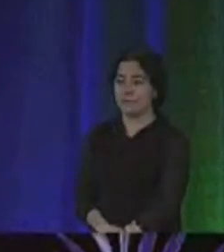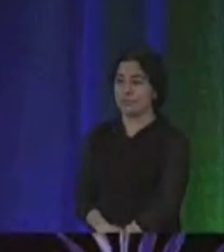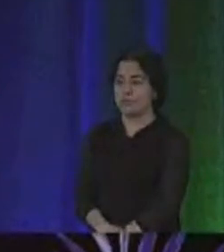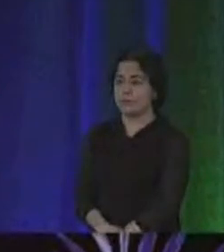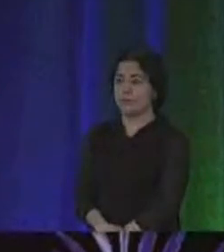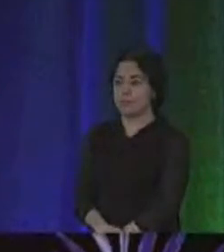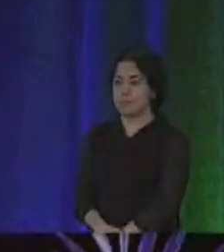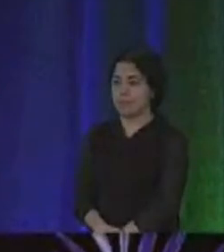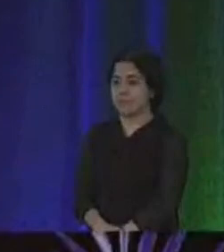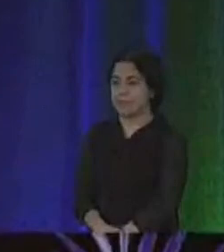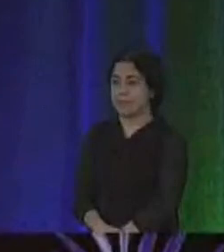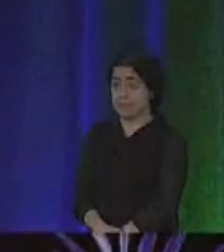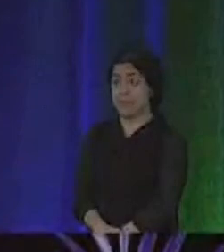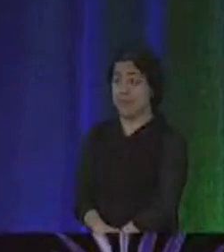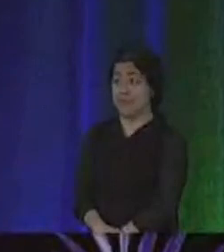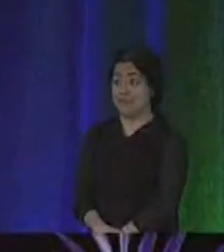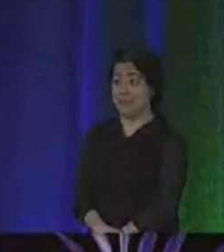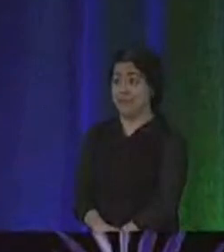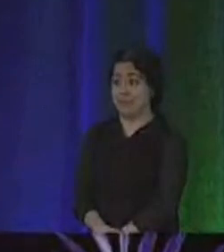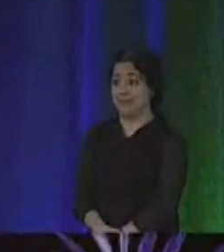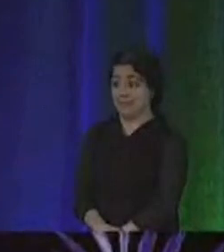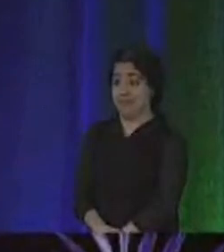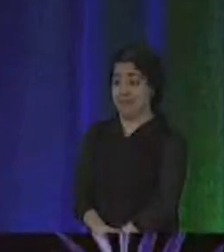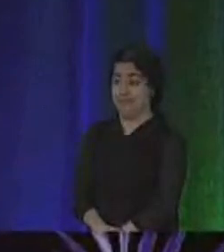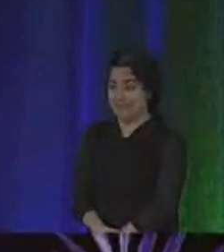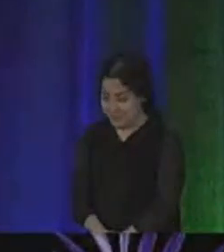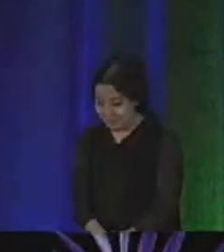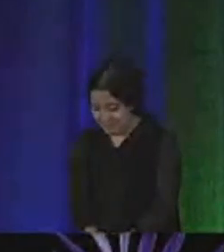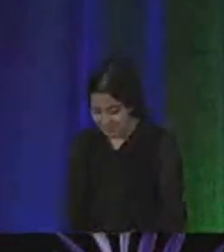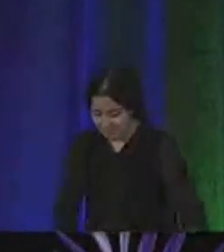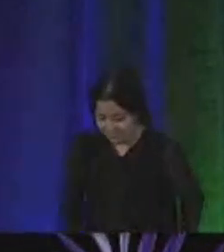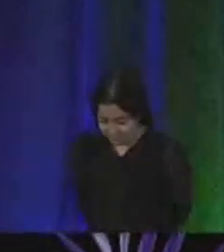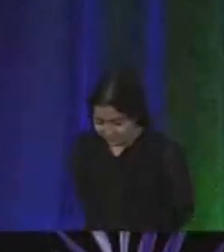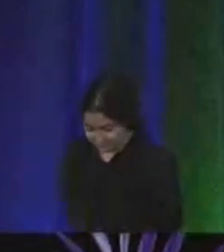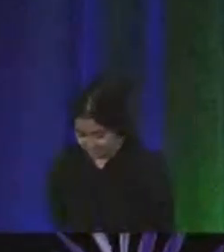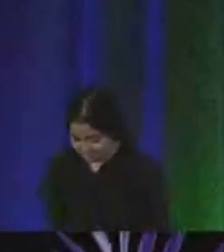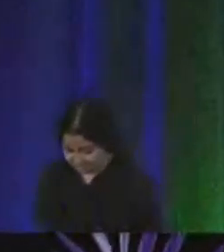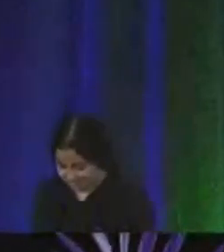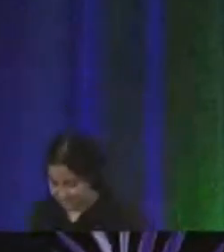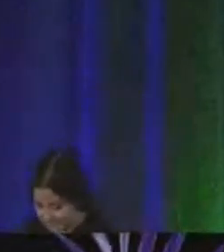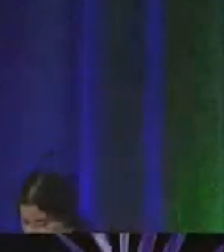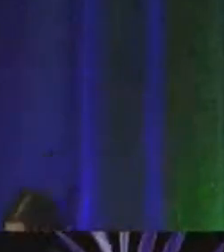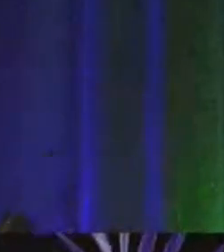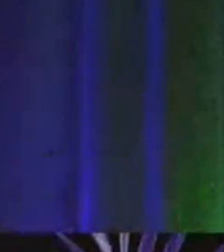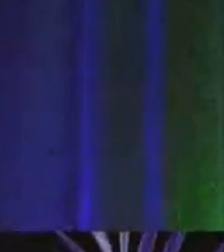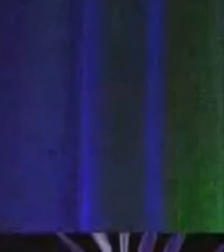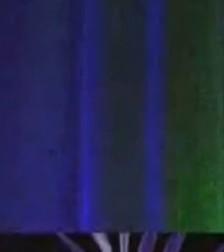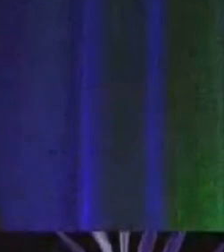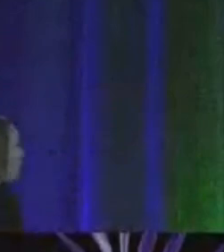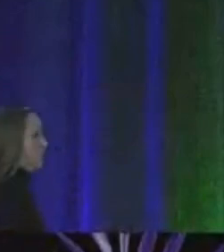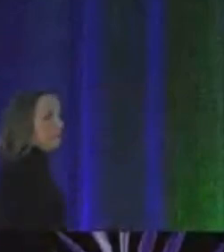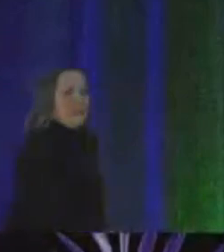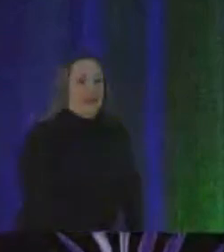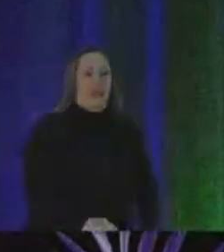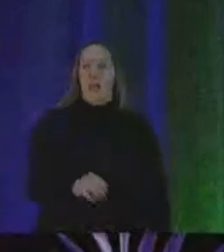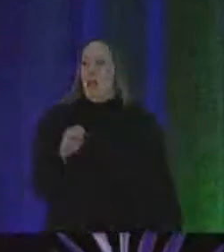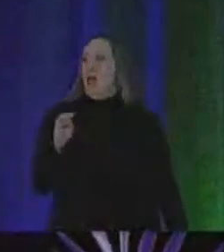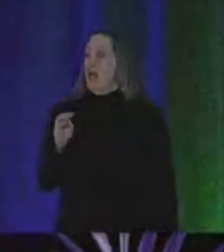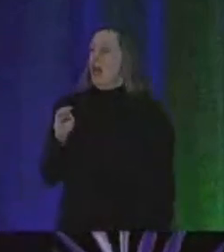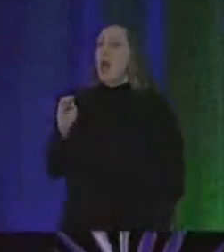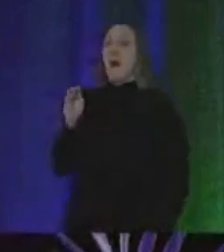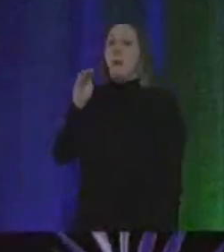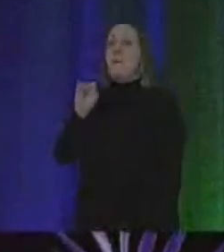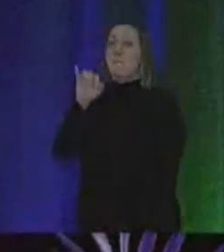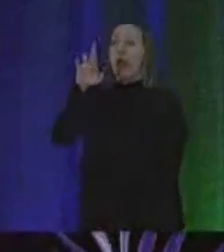All right. Context is important. So micro SaaS as opposed to any full-on SaaS, all right?